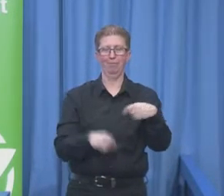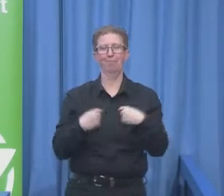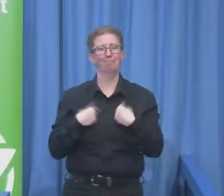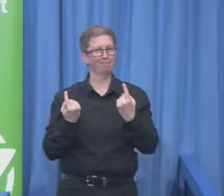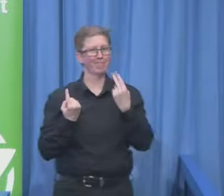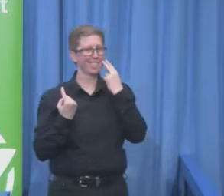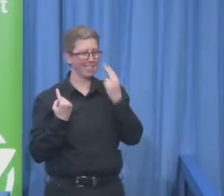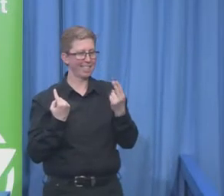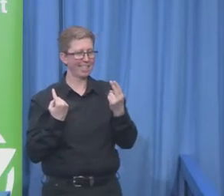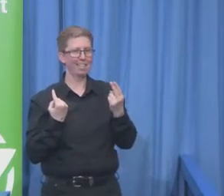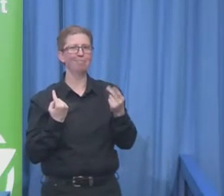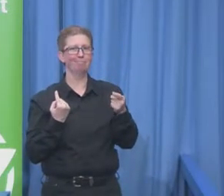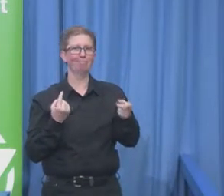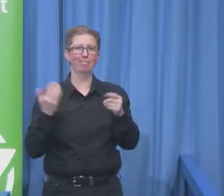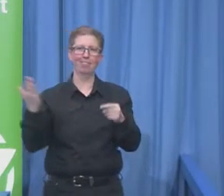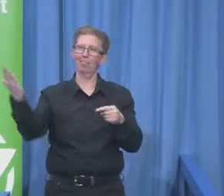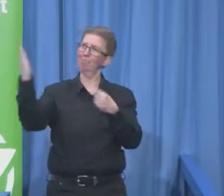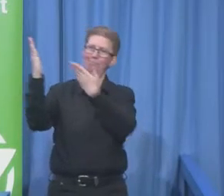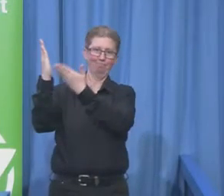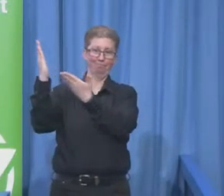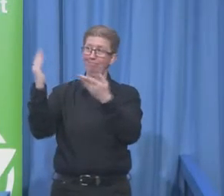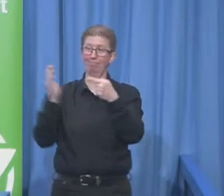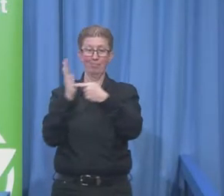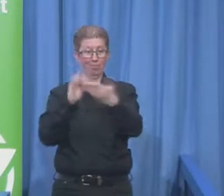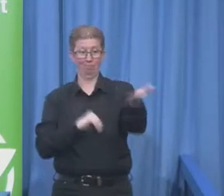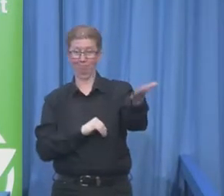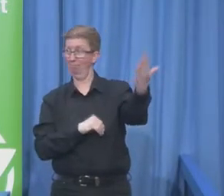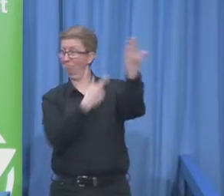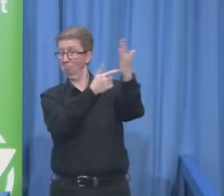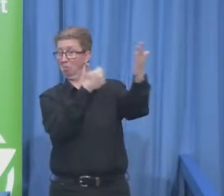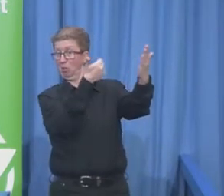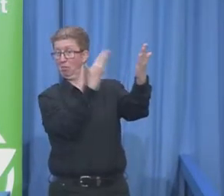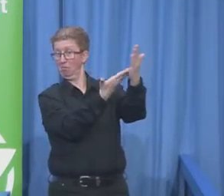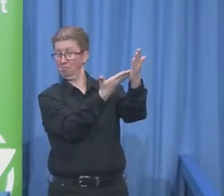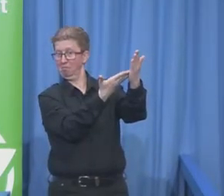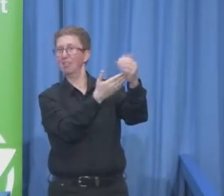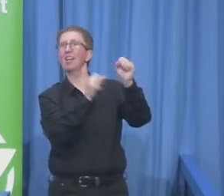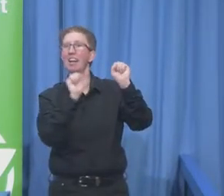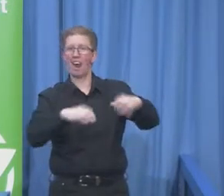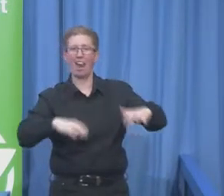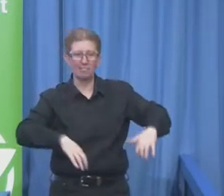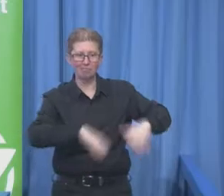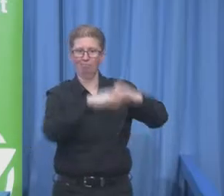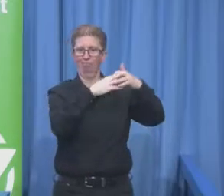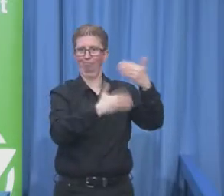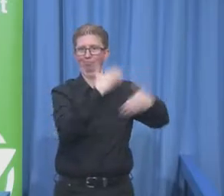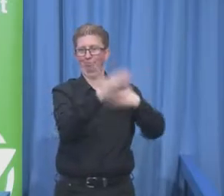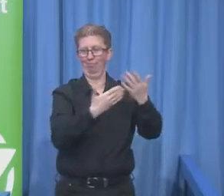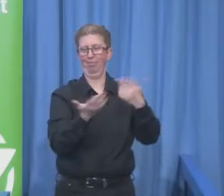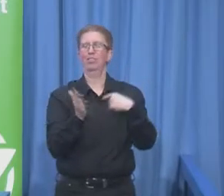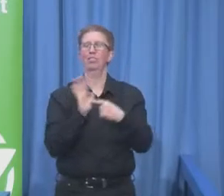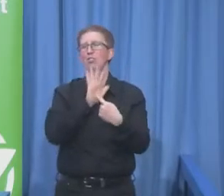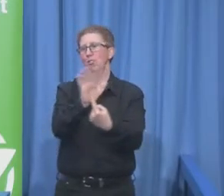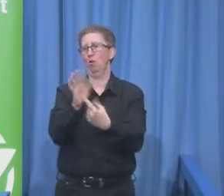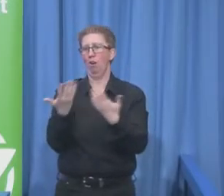300 jobs in a year, but 3,000 jobs in a year. That's it. Thank you very much.